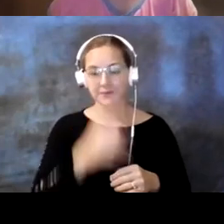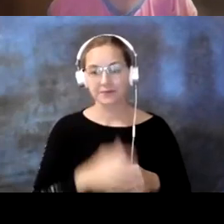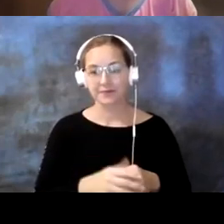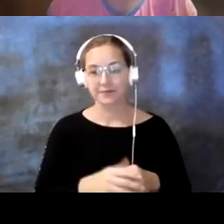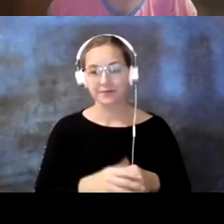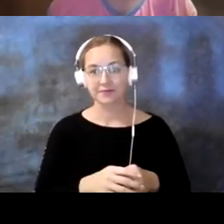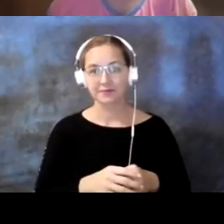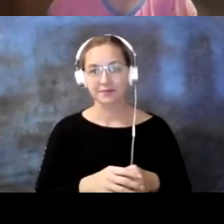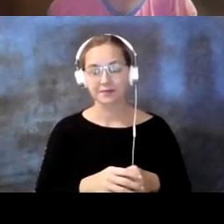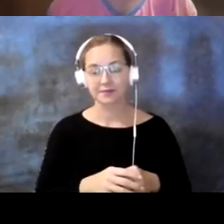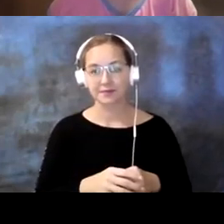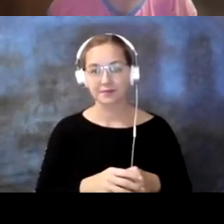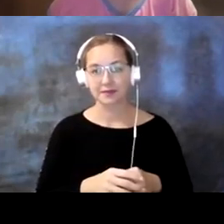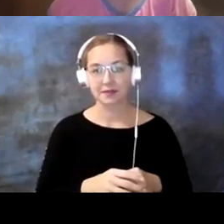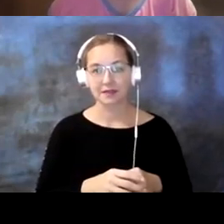around